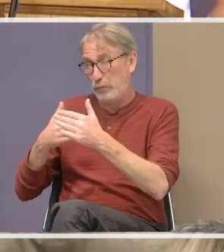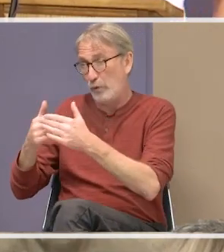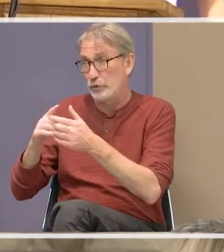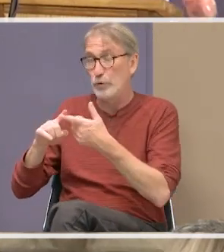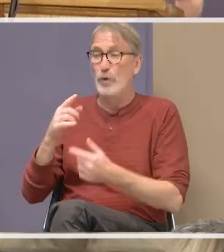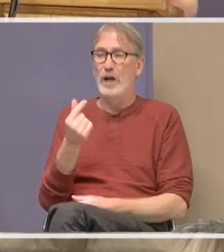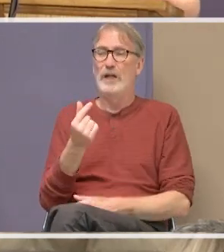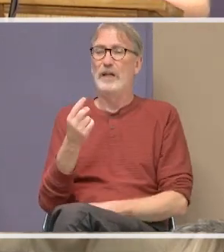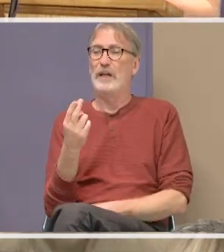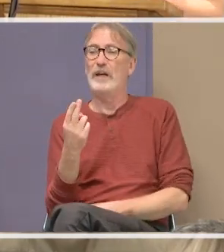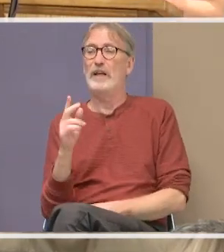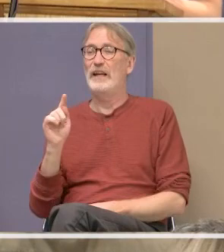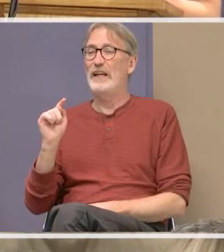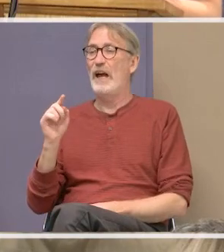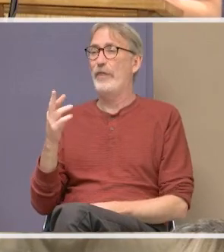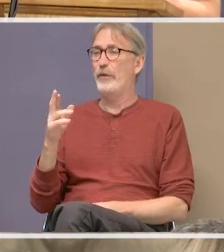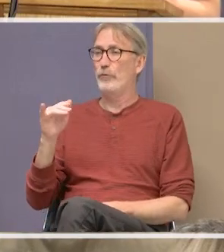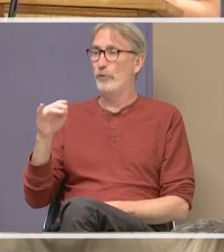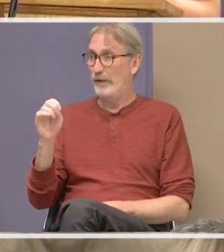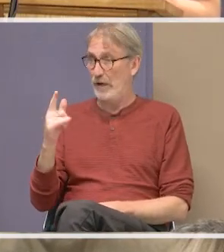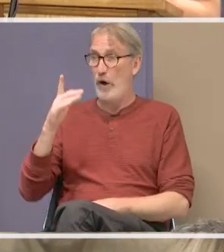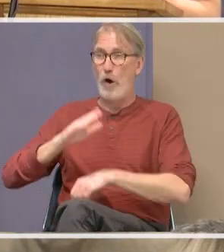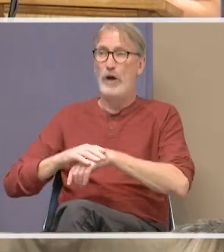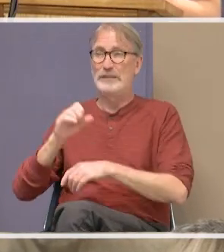South Braddock Avenue, I have